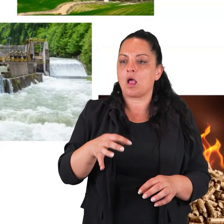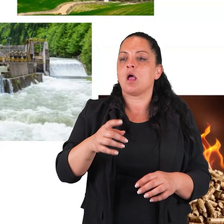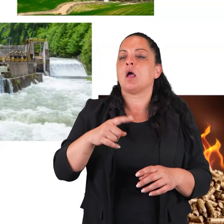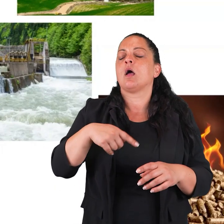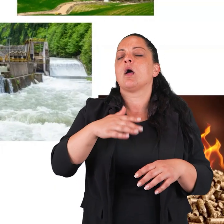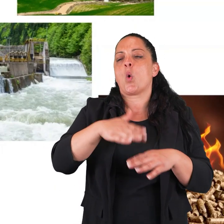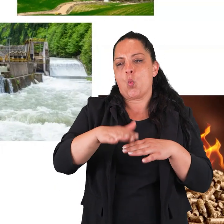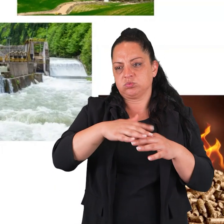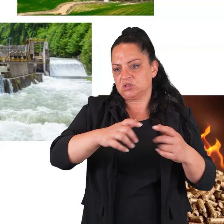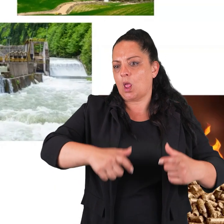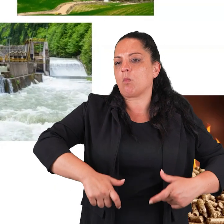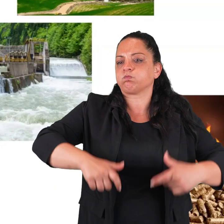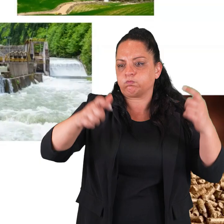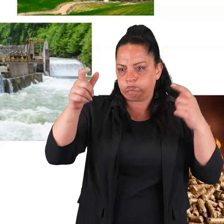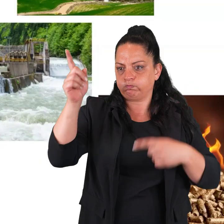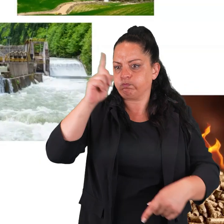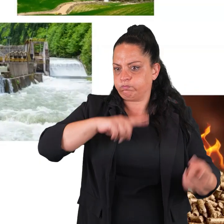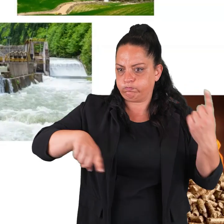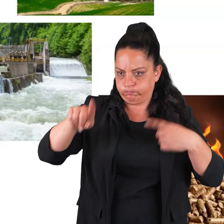uses